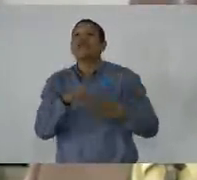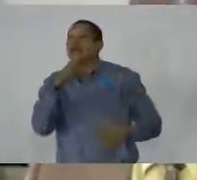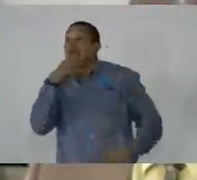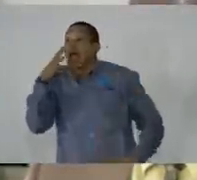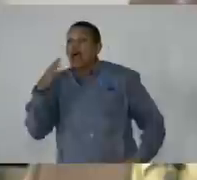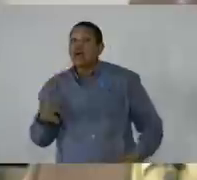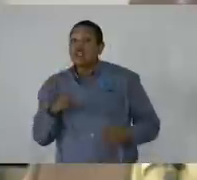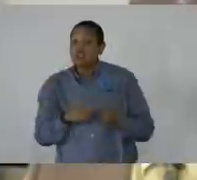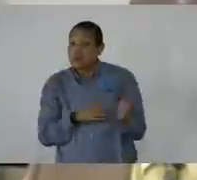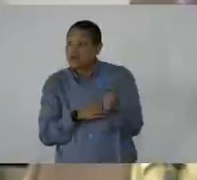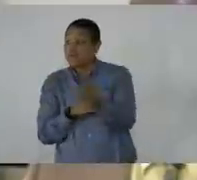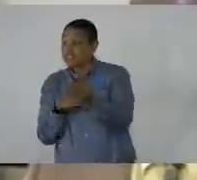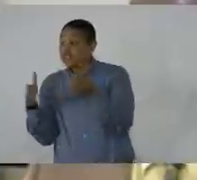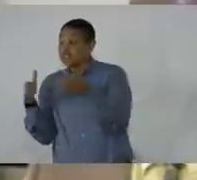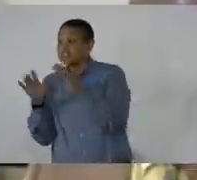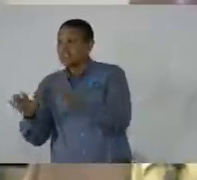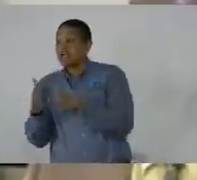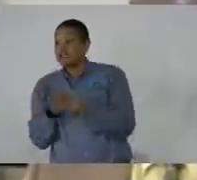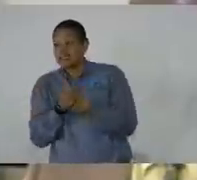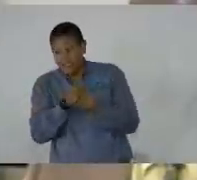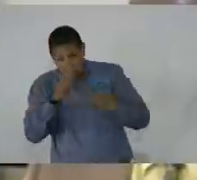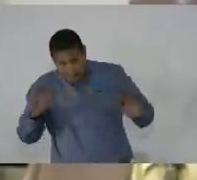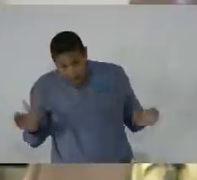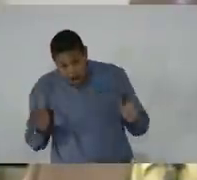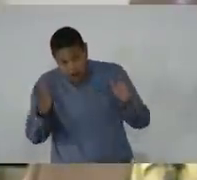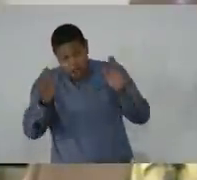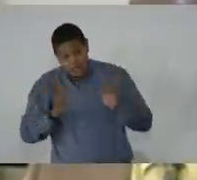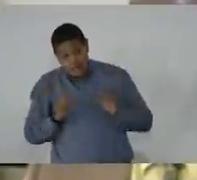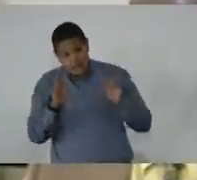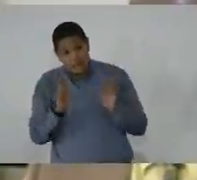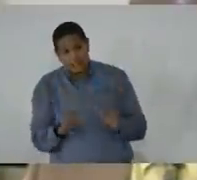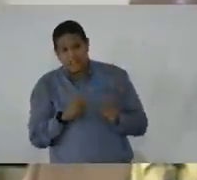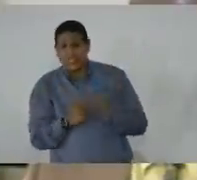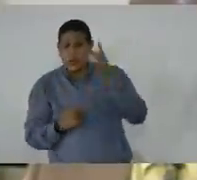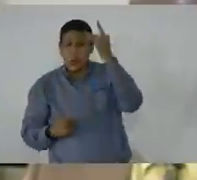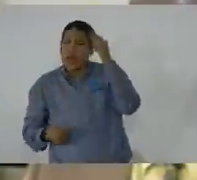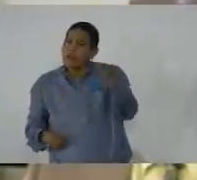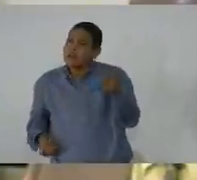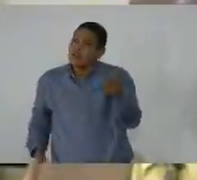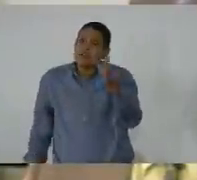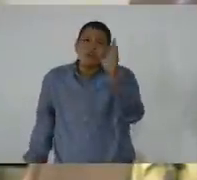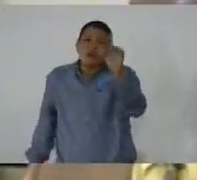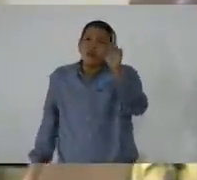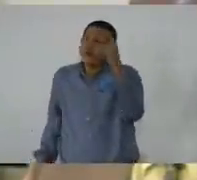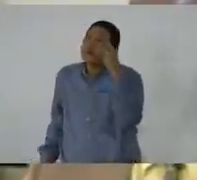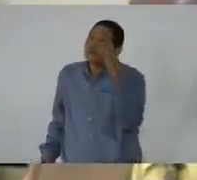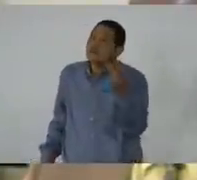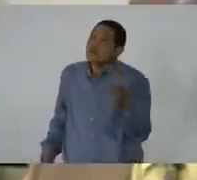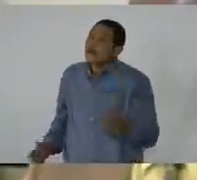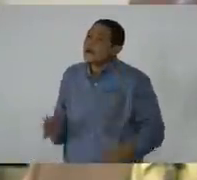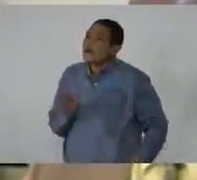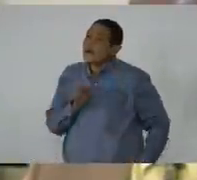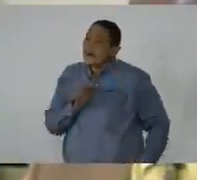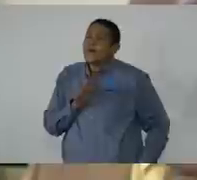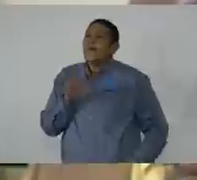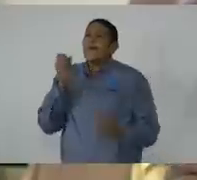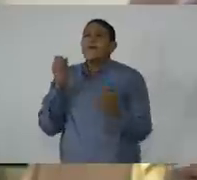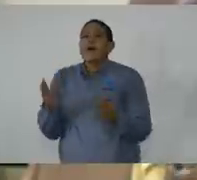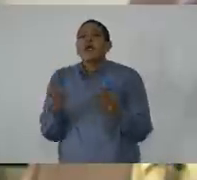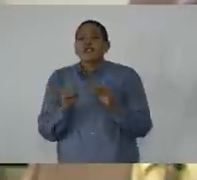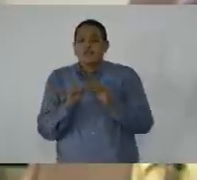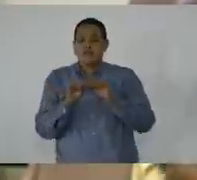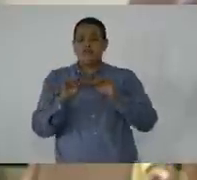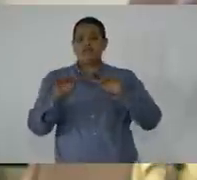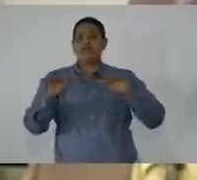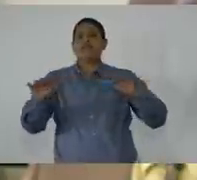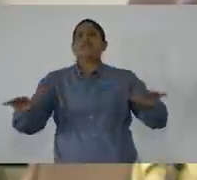and fisheries sector, encouraging investors, because this is where we will see the greatest multiplier that